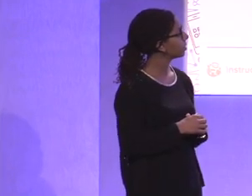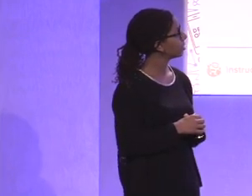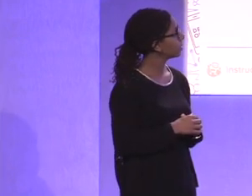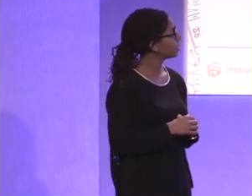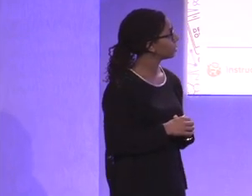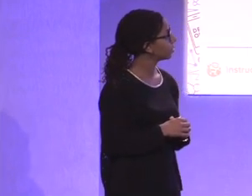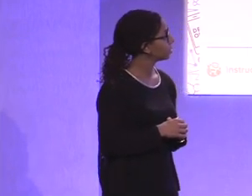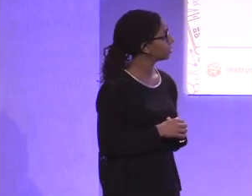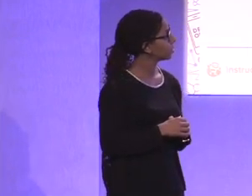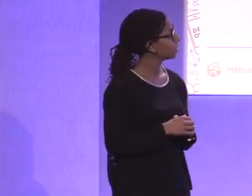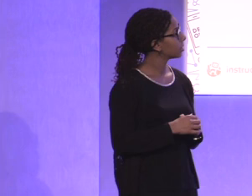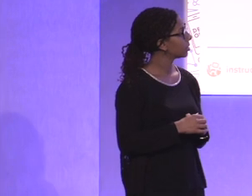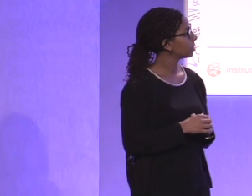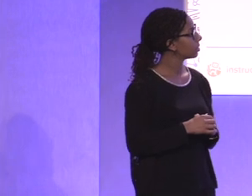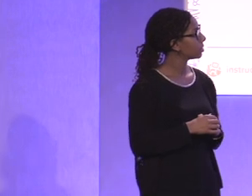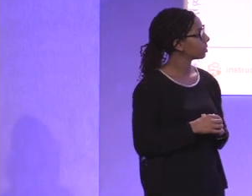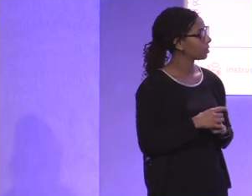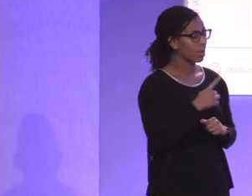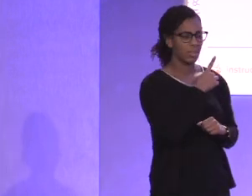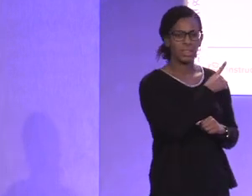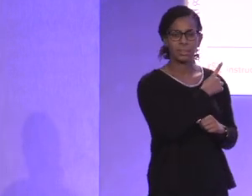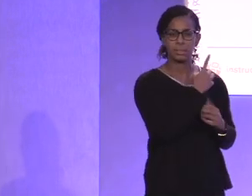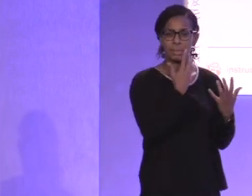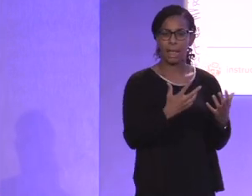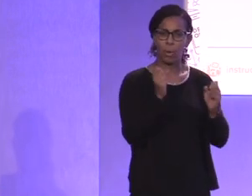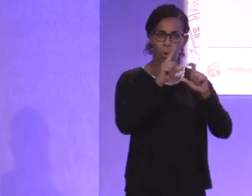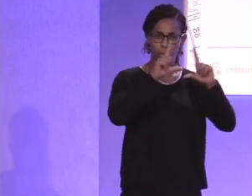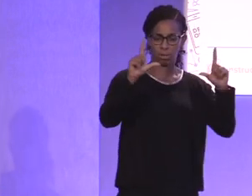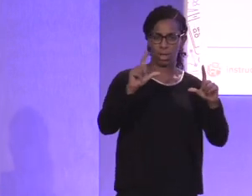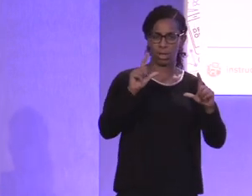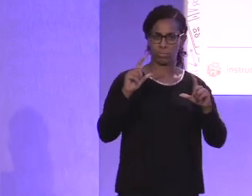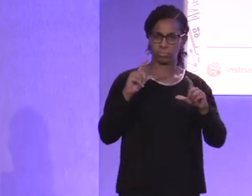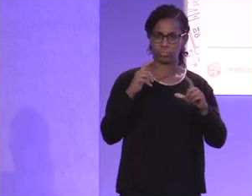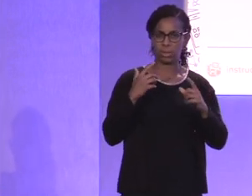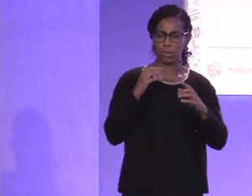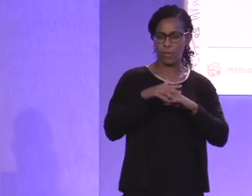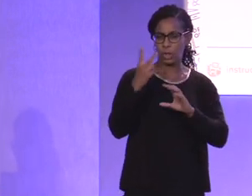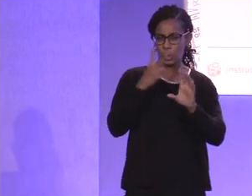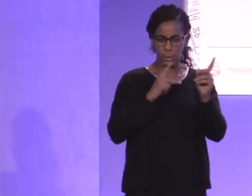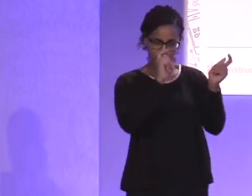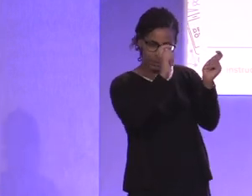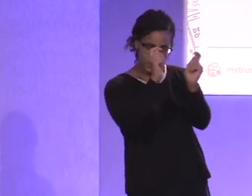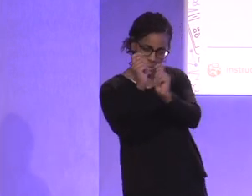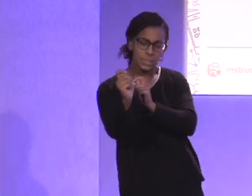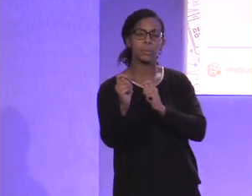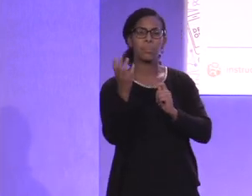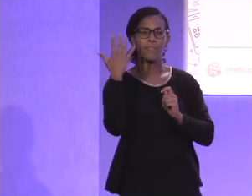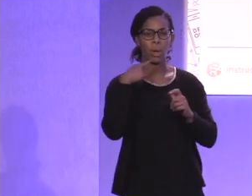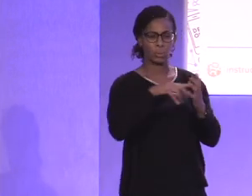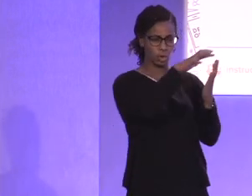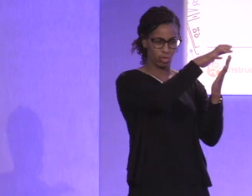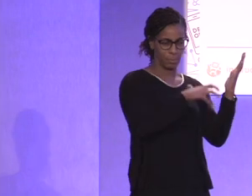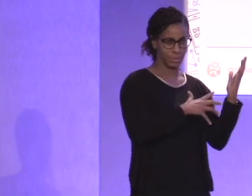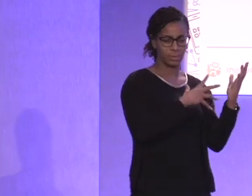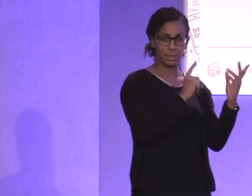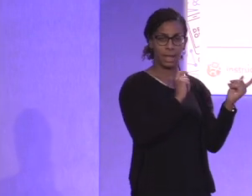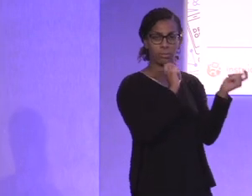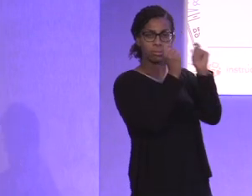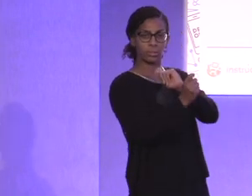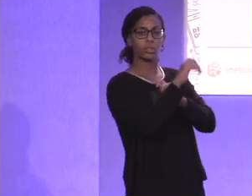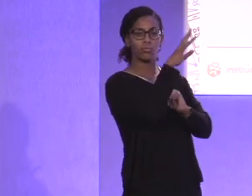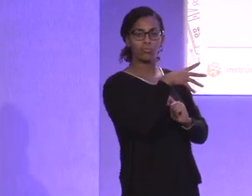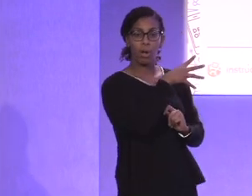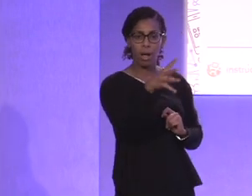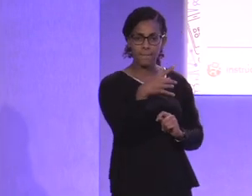It didn't start like this. It started as an SH script that spat out a number, and there's a story about that. But if you look at